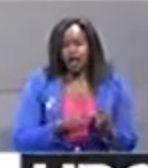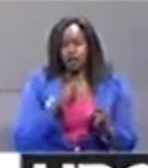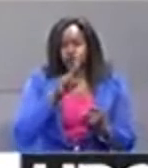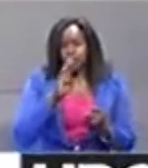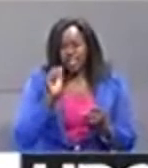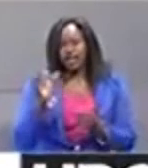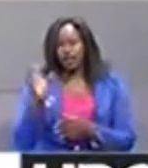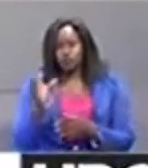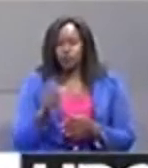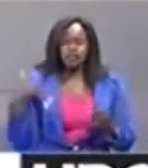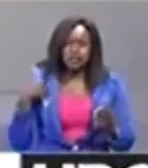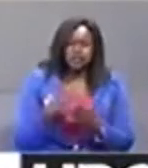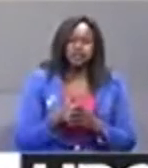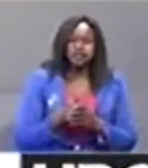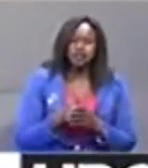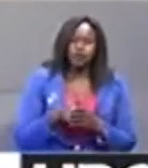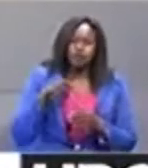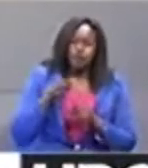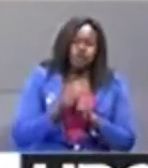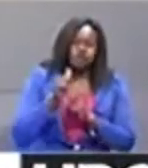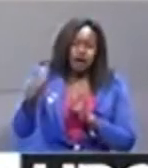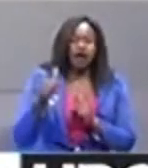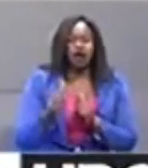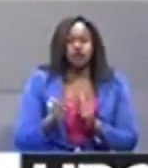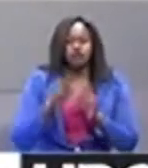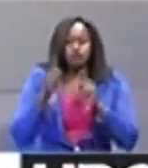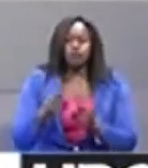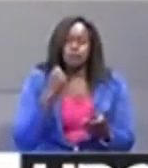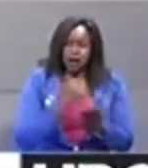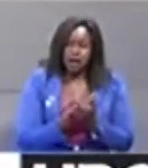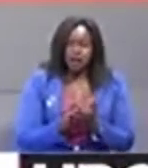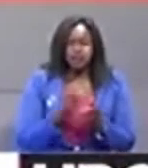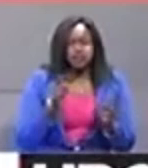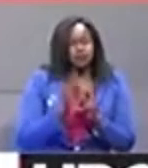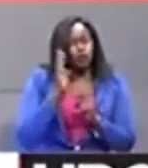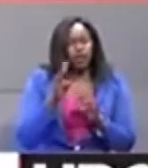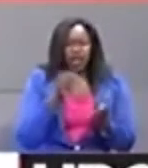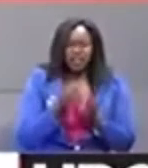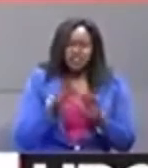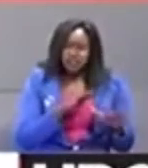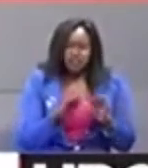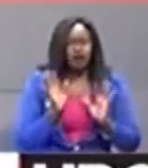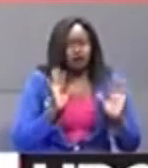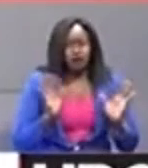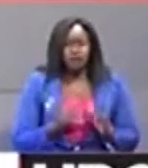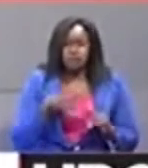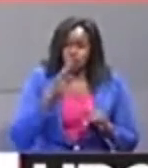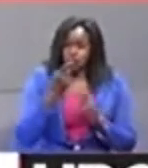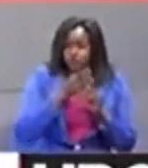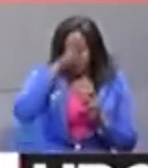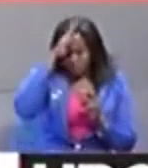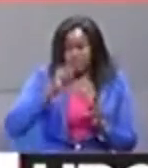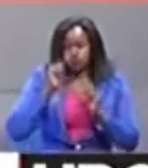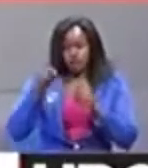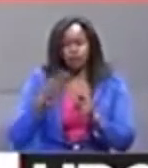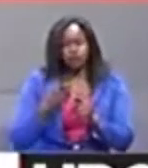miles to reach the bank, especially up country, shall suffer that no more. I'm confident that this partnership between our two